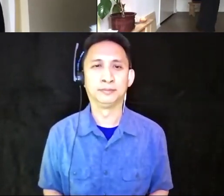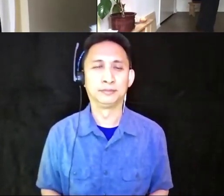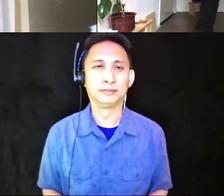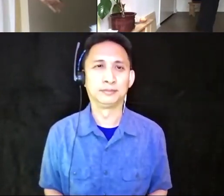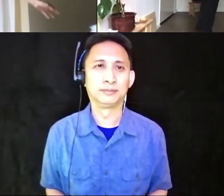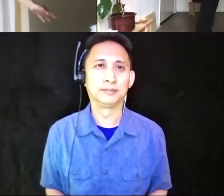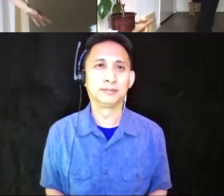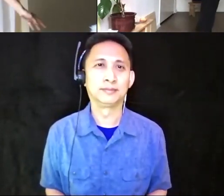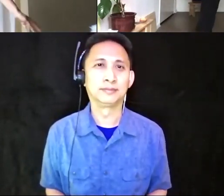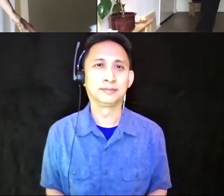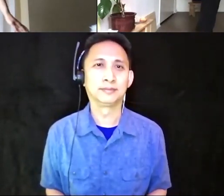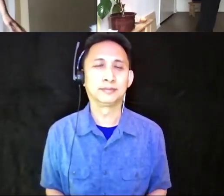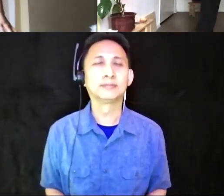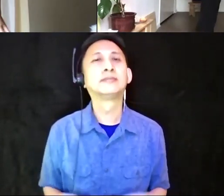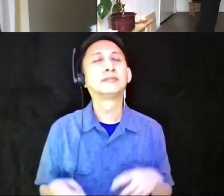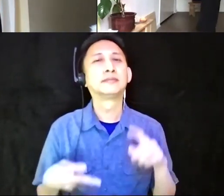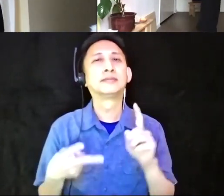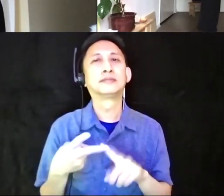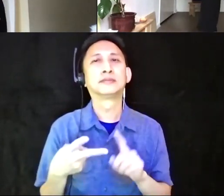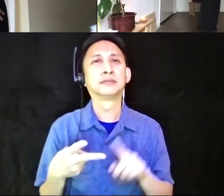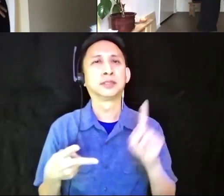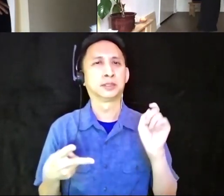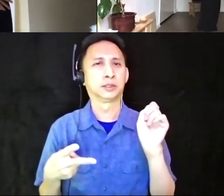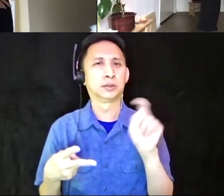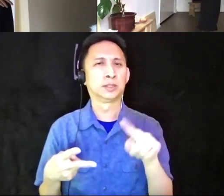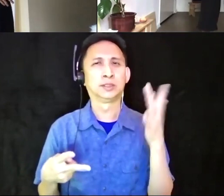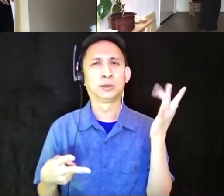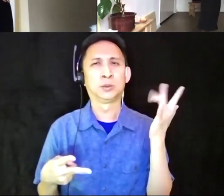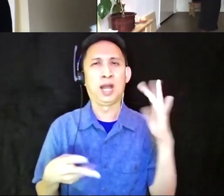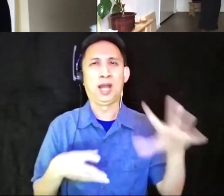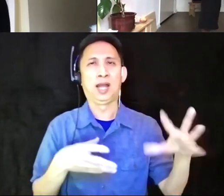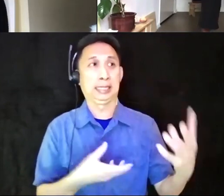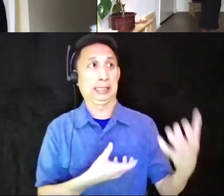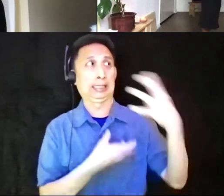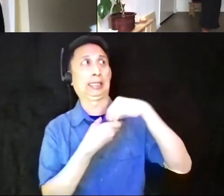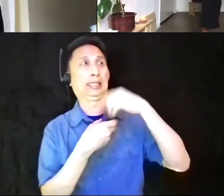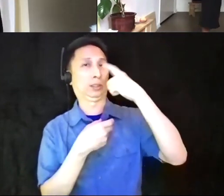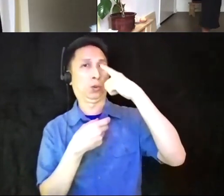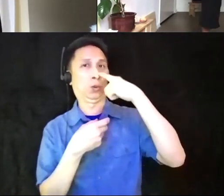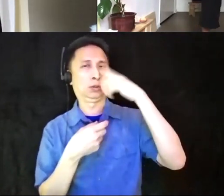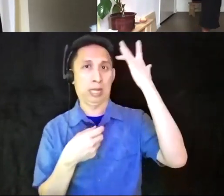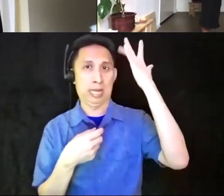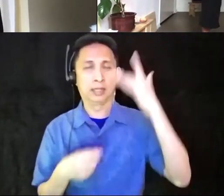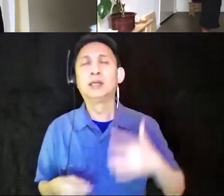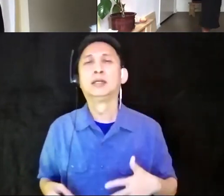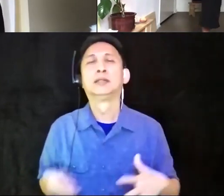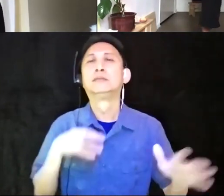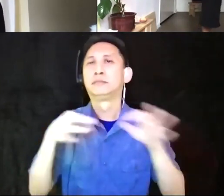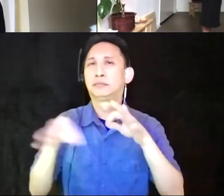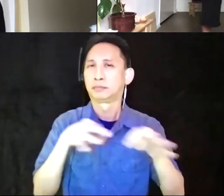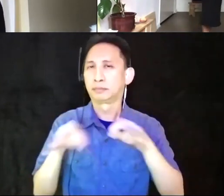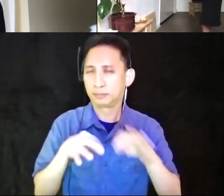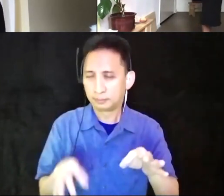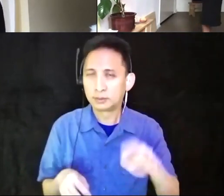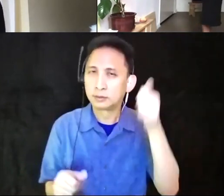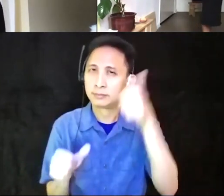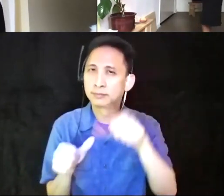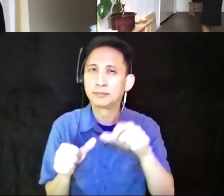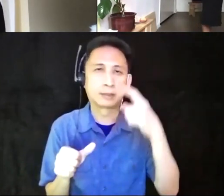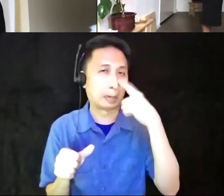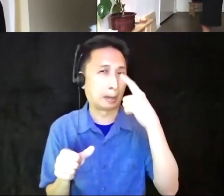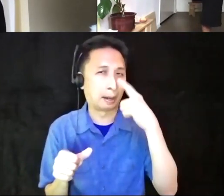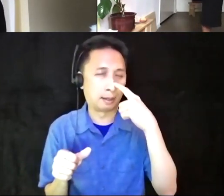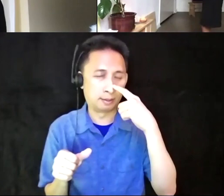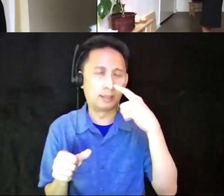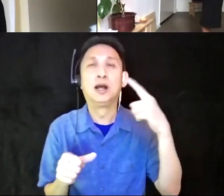I see there's a question in the chat about why we breathe through the nose. And part of that is because it warms the body to